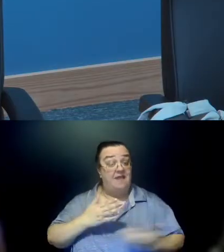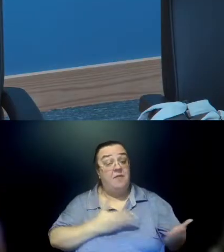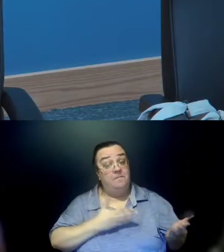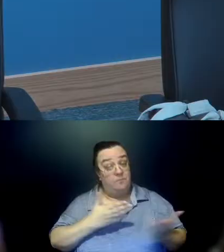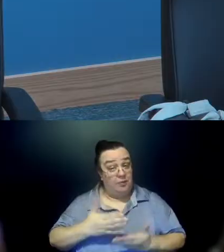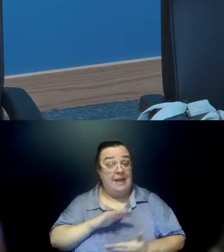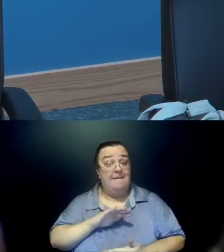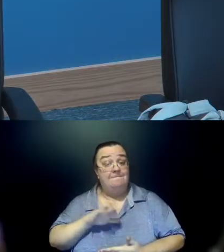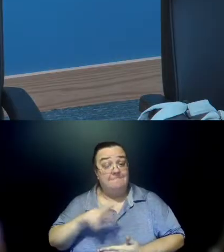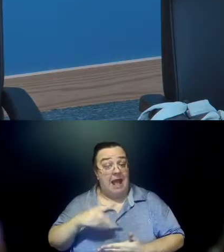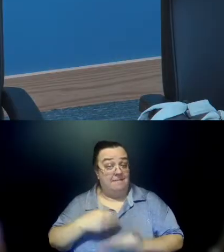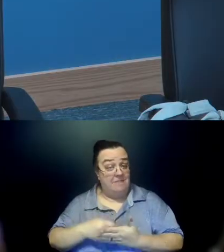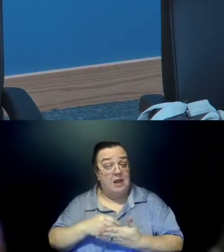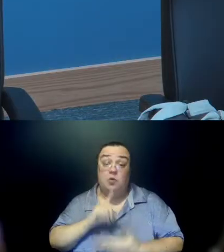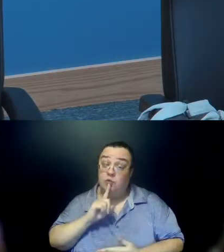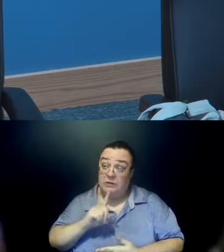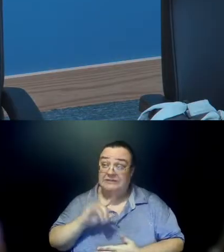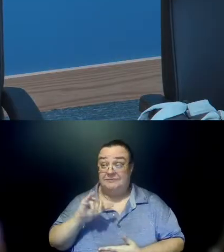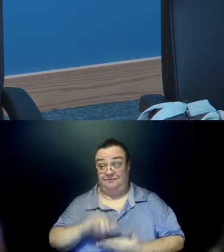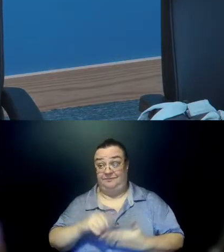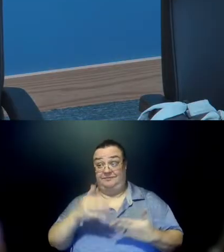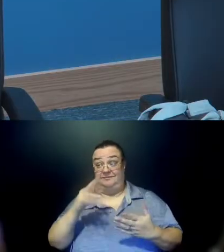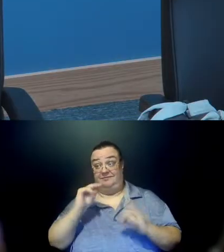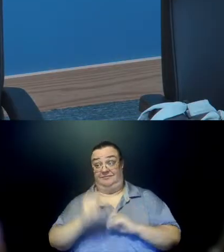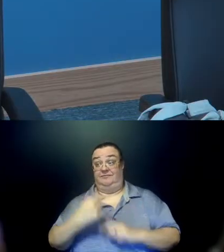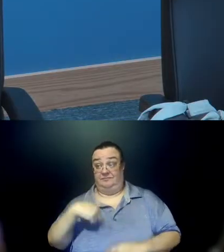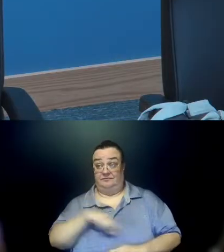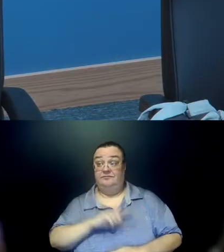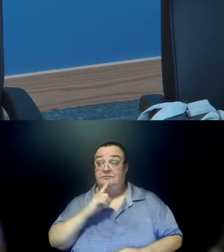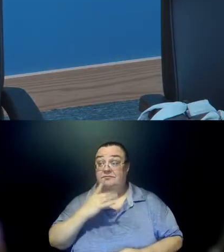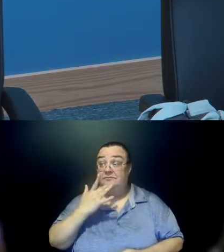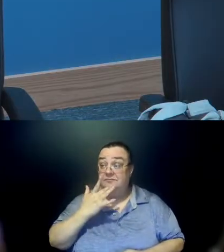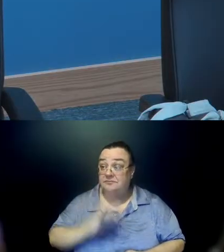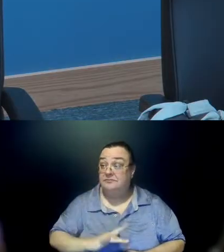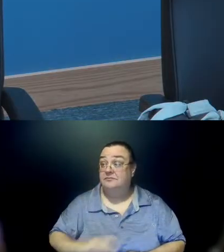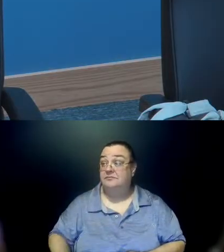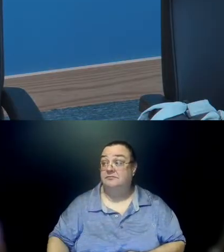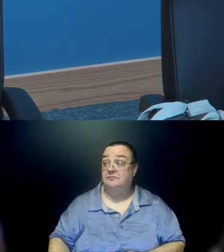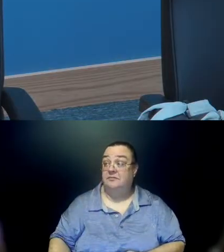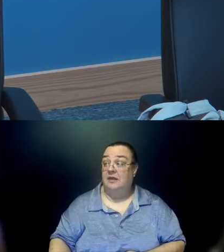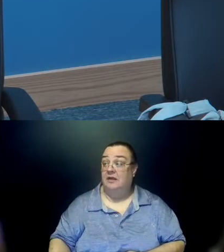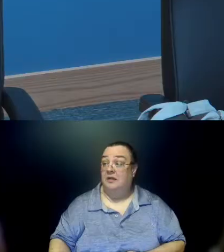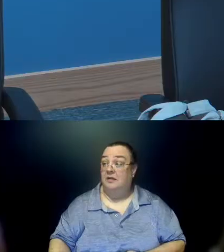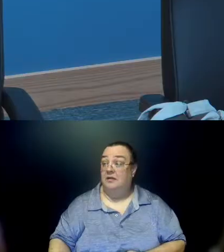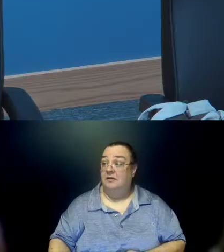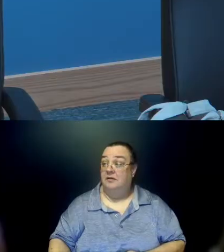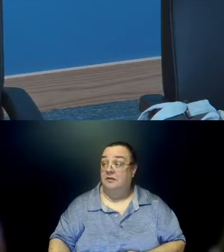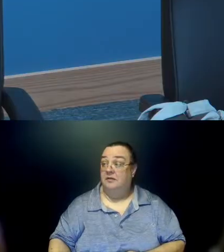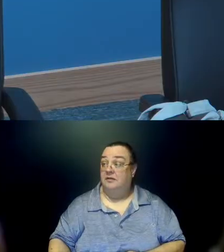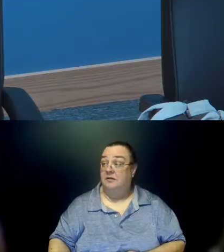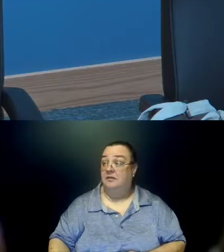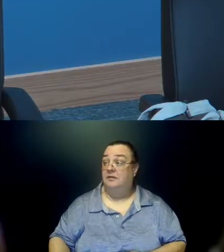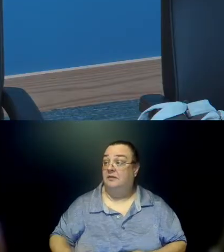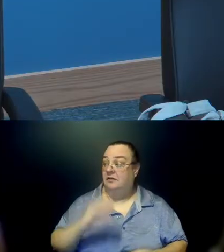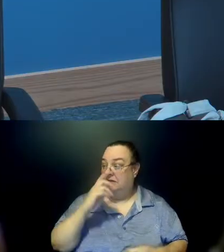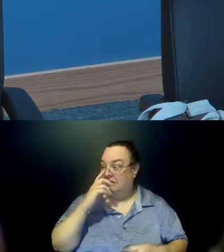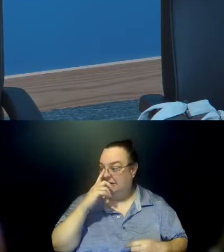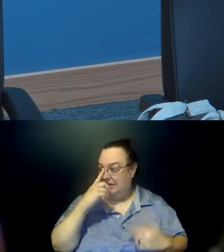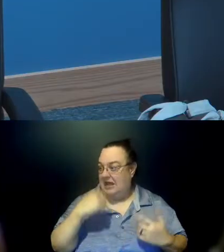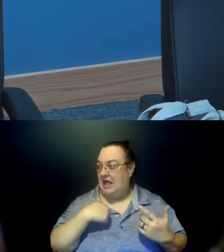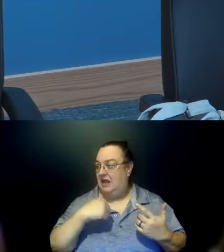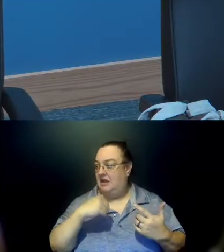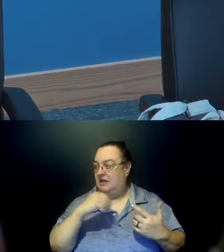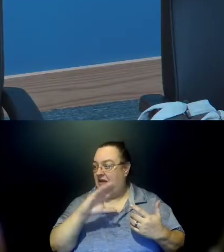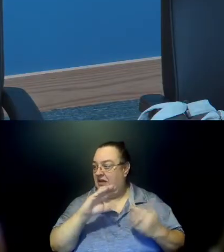we're really lucky in that sense. And so I just want us to all think about, I know every single one of us, none of us want